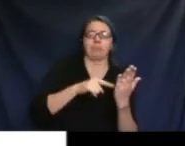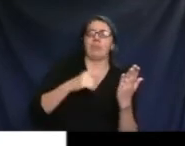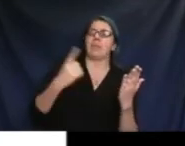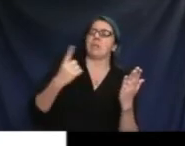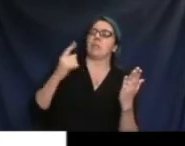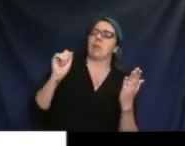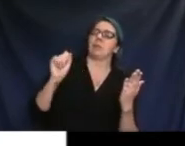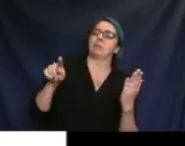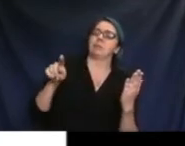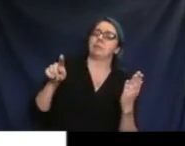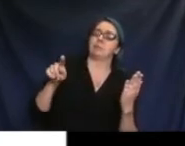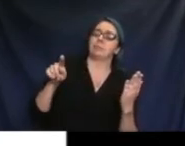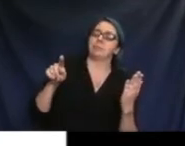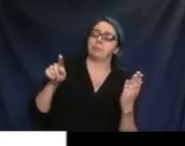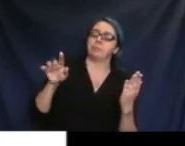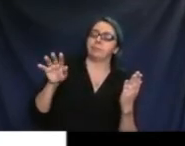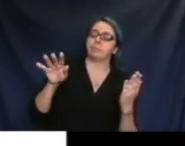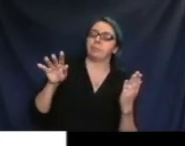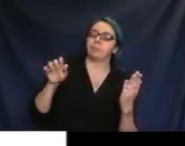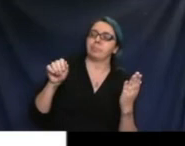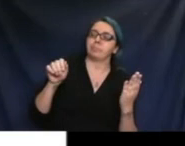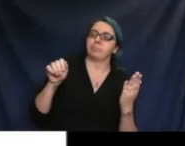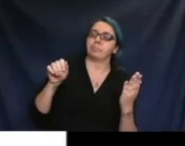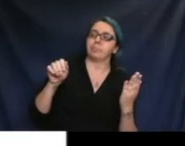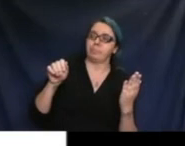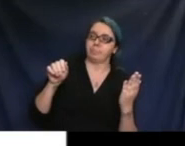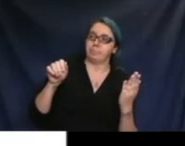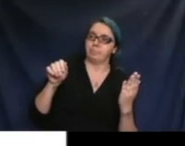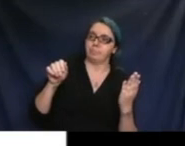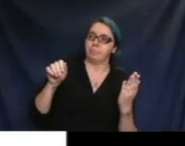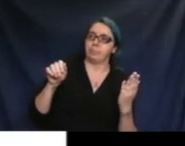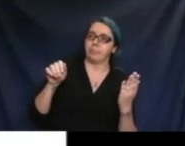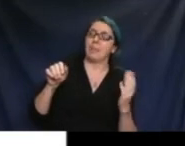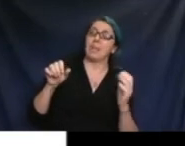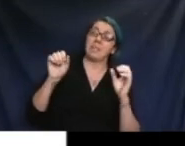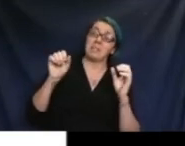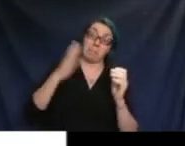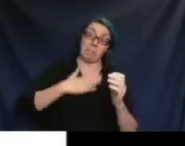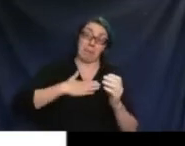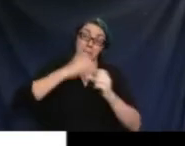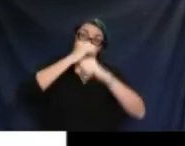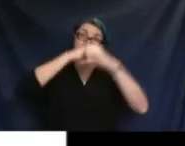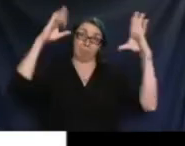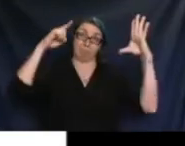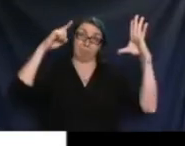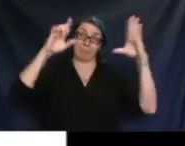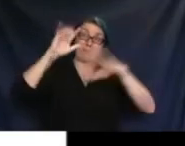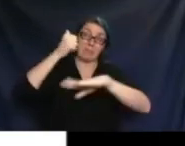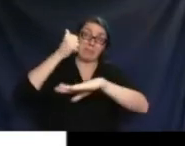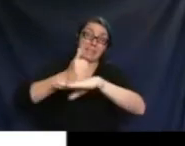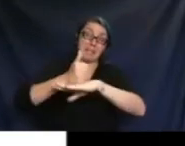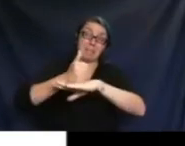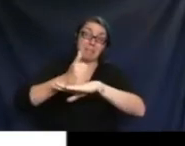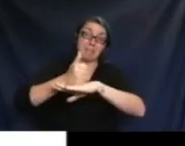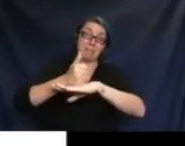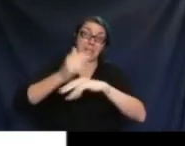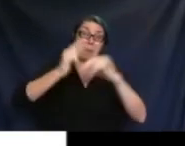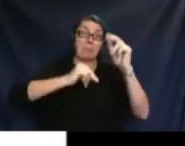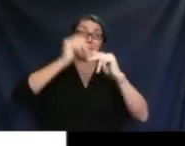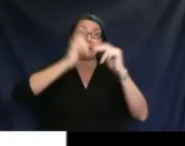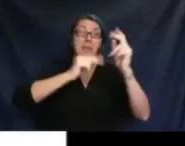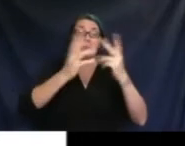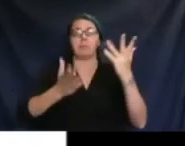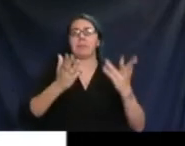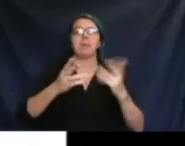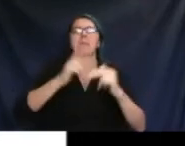could work in a condemned city site. For example, specifically a building that is due to be